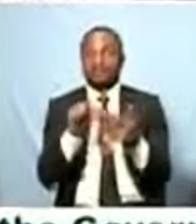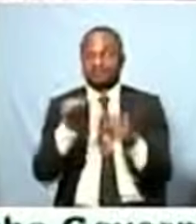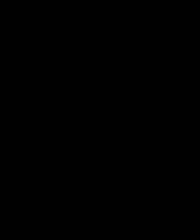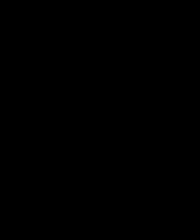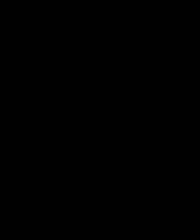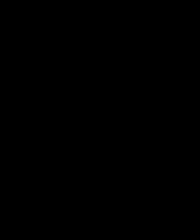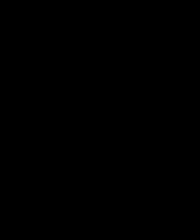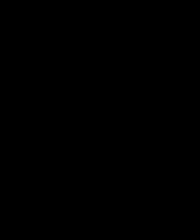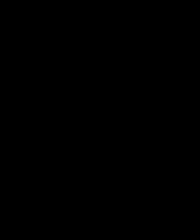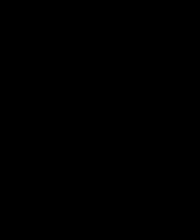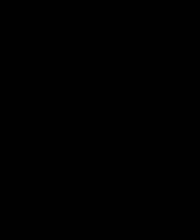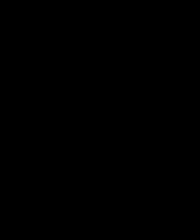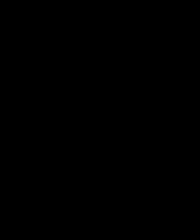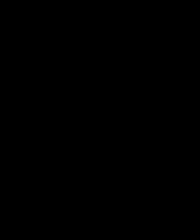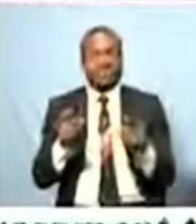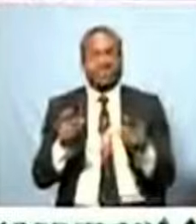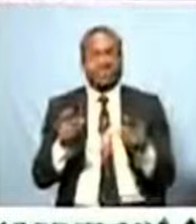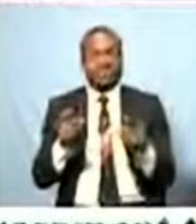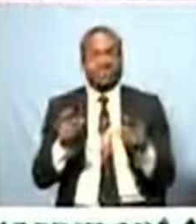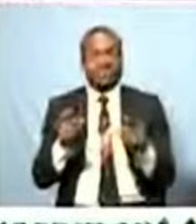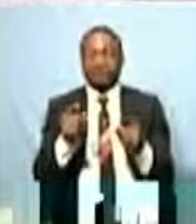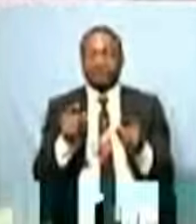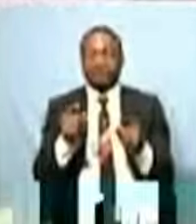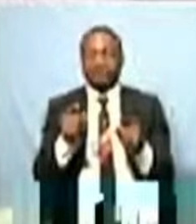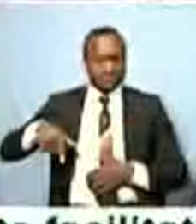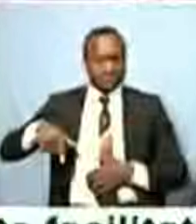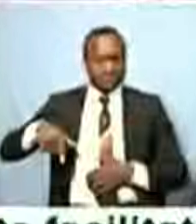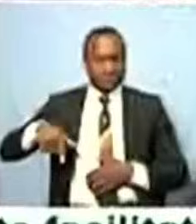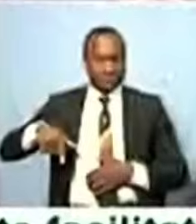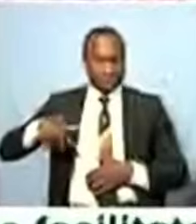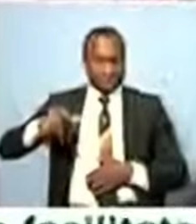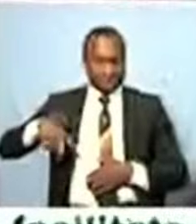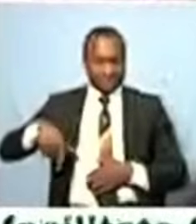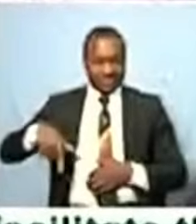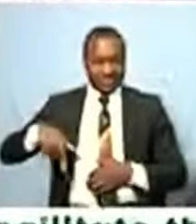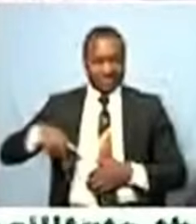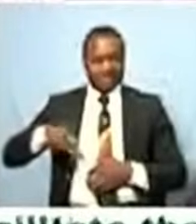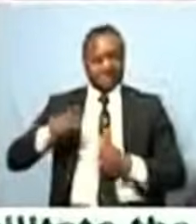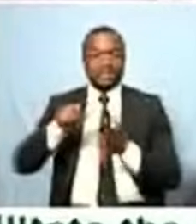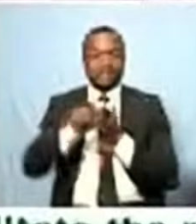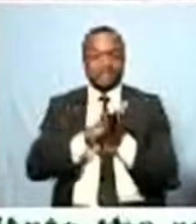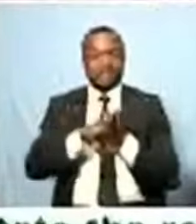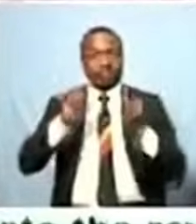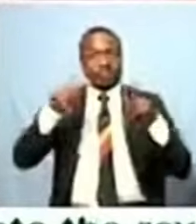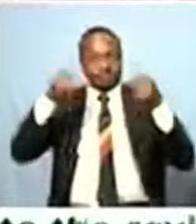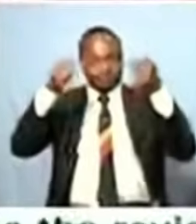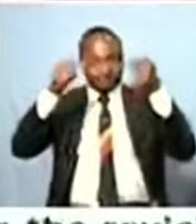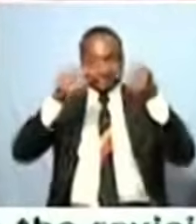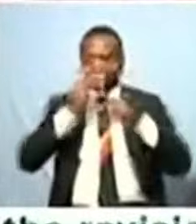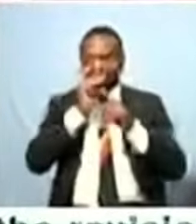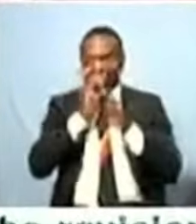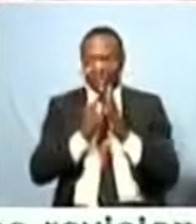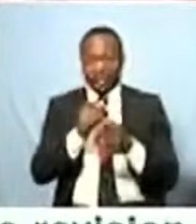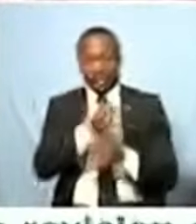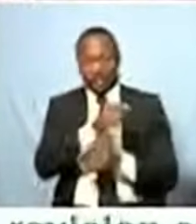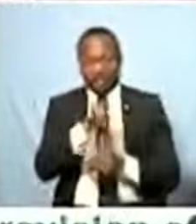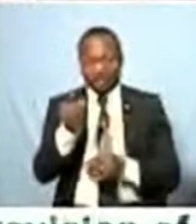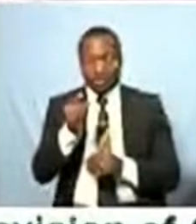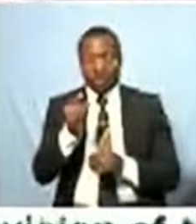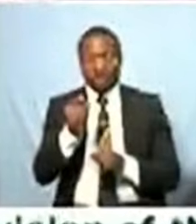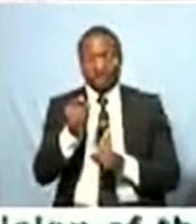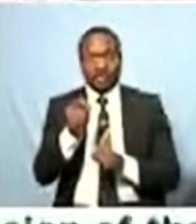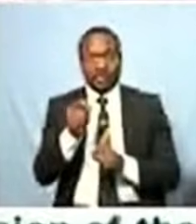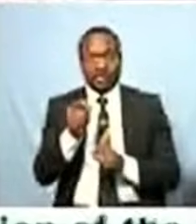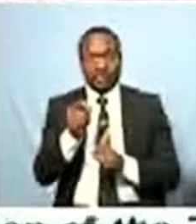not just retrogressive, it delays the legal progression. Madam Speaker, those that have gone through